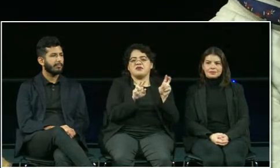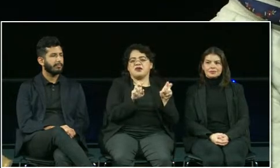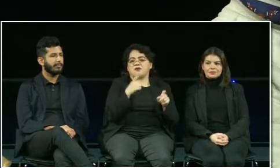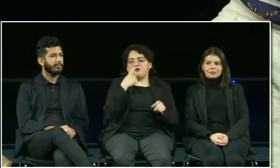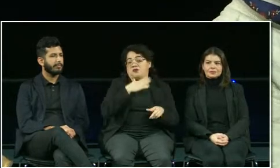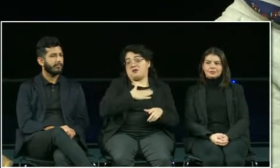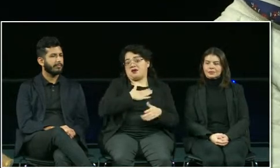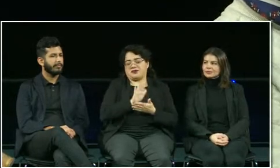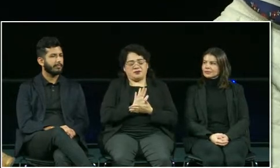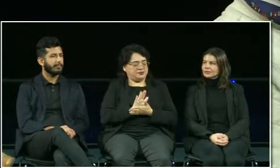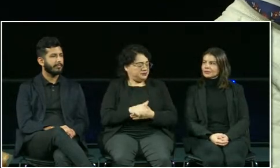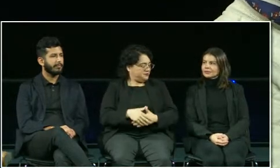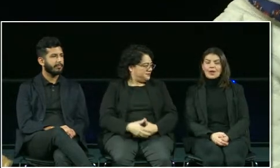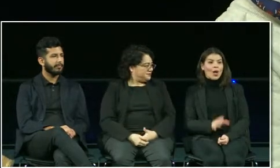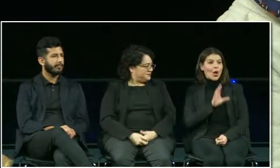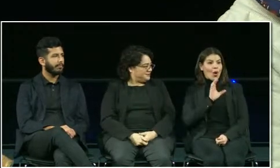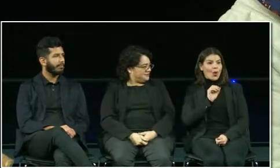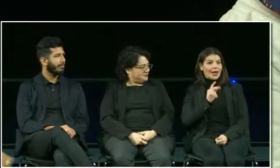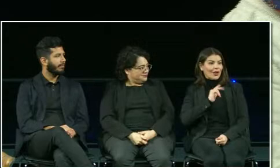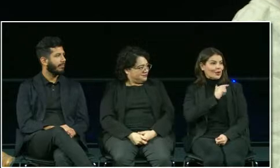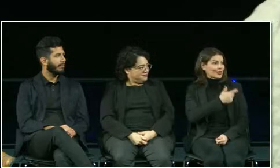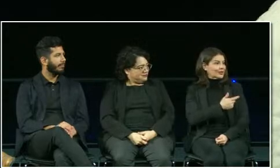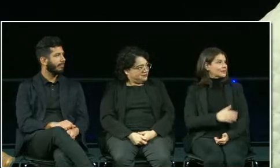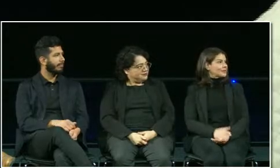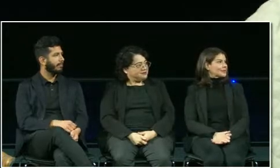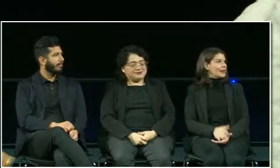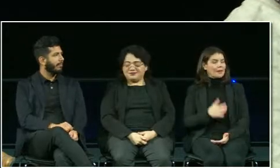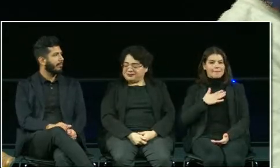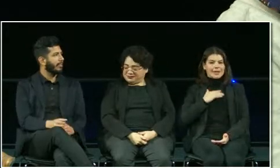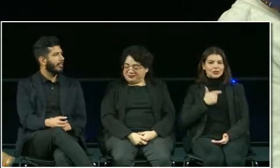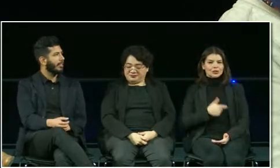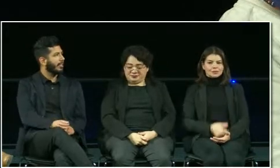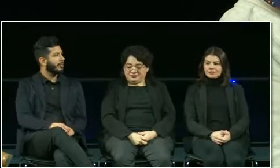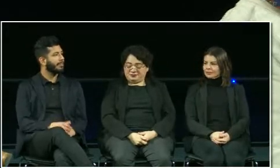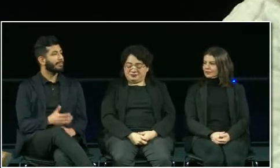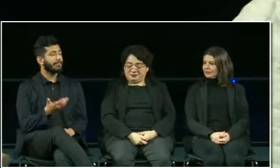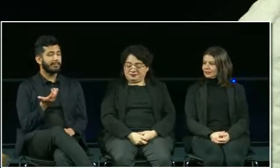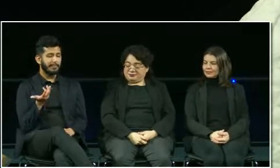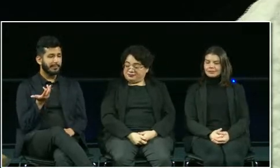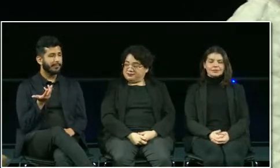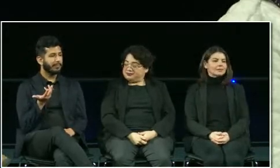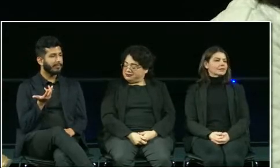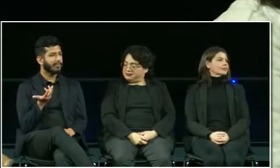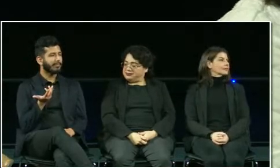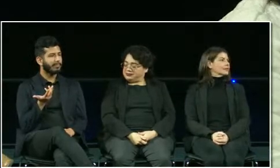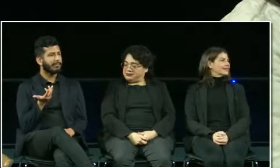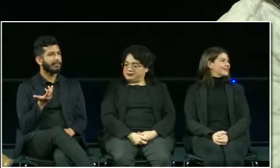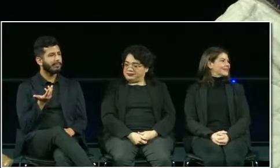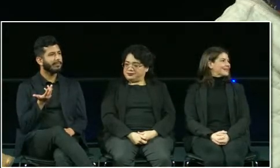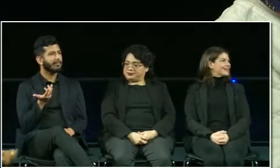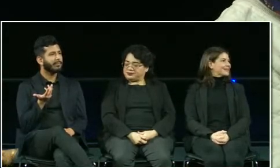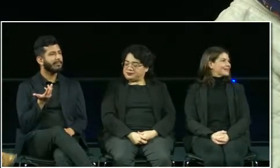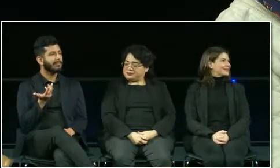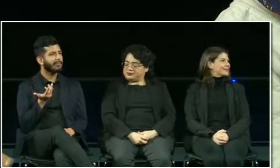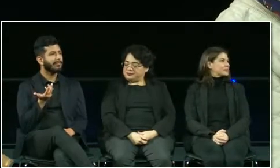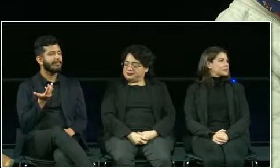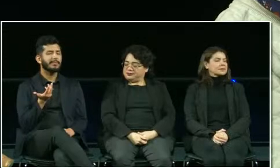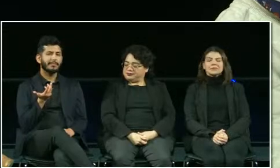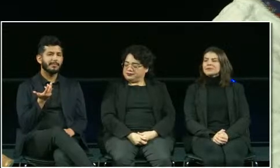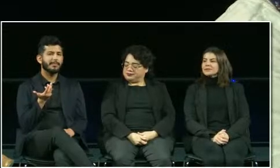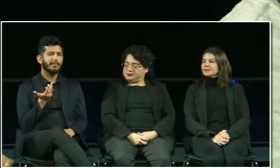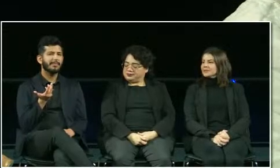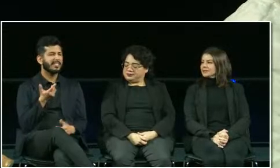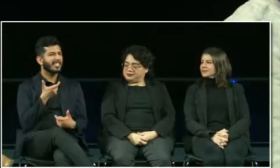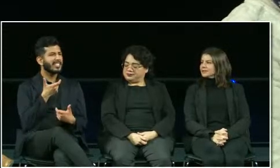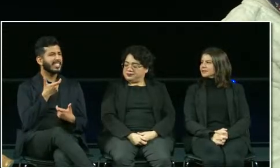Yeah. Okay, your turn. My turn. Yeah. Well. Well, I think it's interesting to say